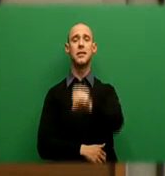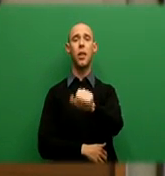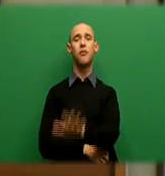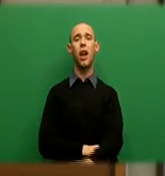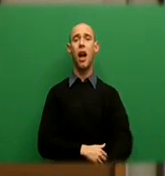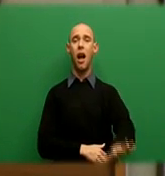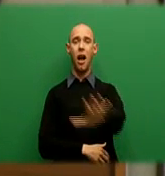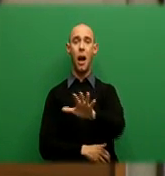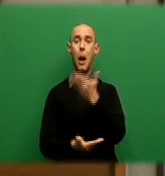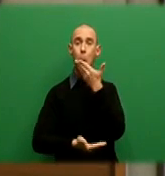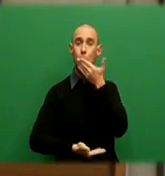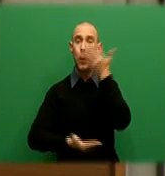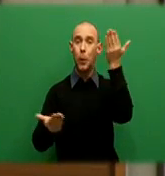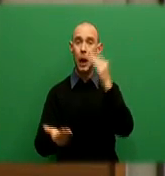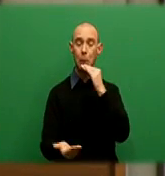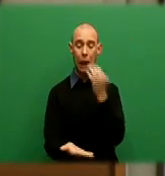agricultural sector.